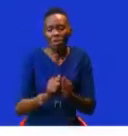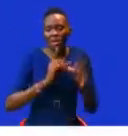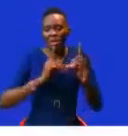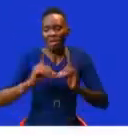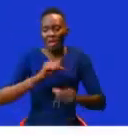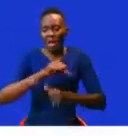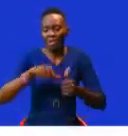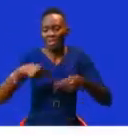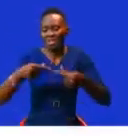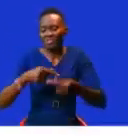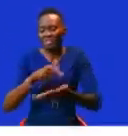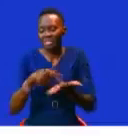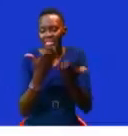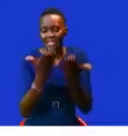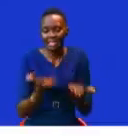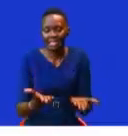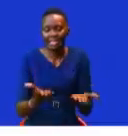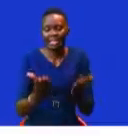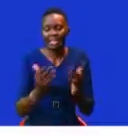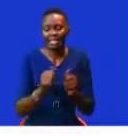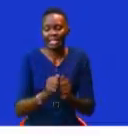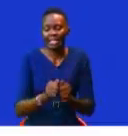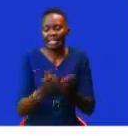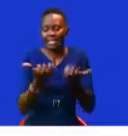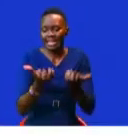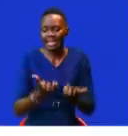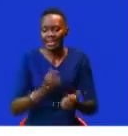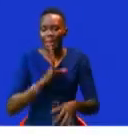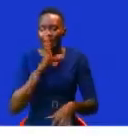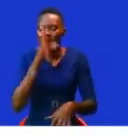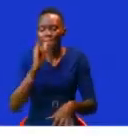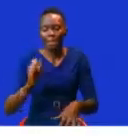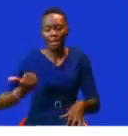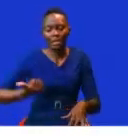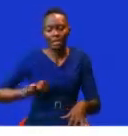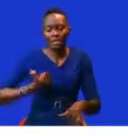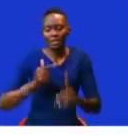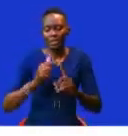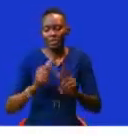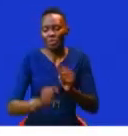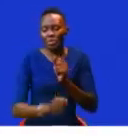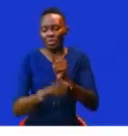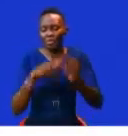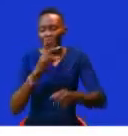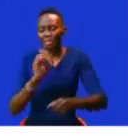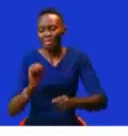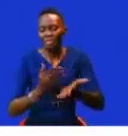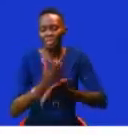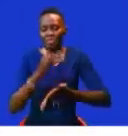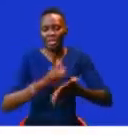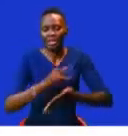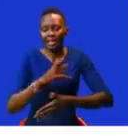about providing these particular essential items for our girls. It will go a long way in ensuring that our